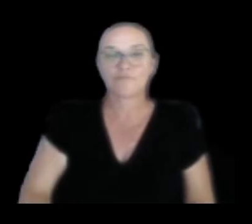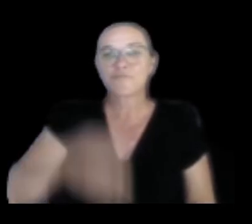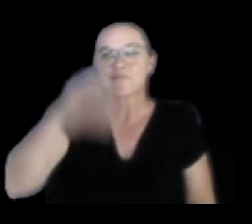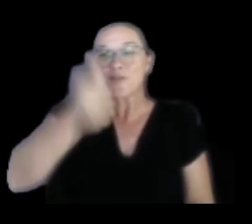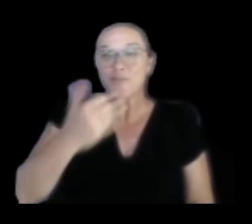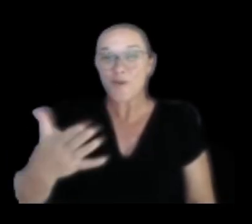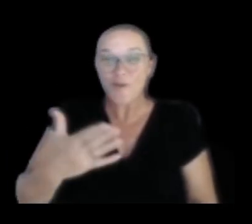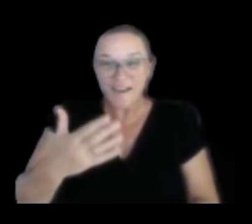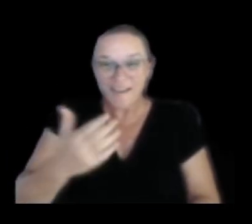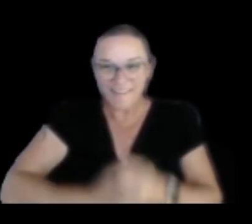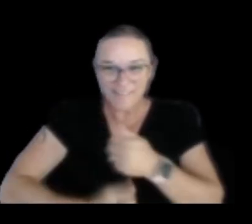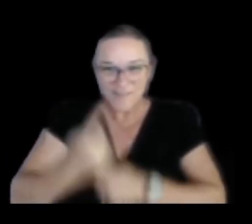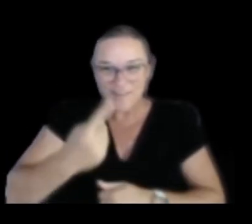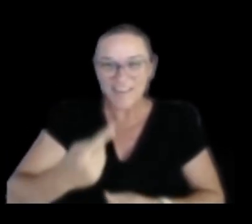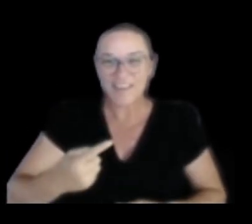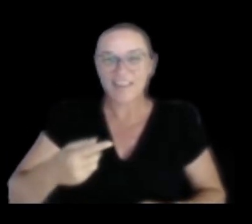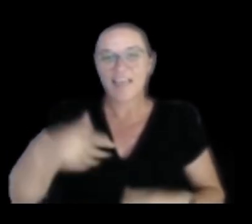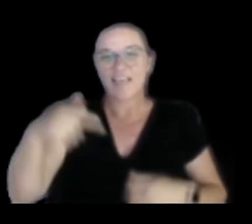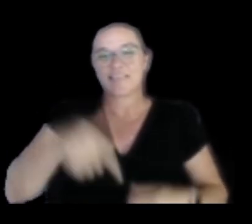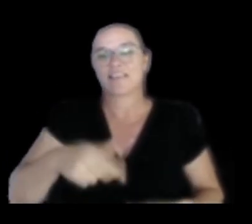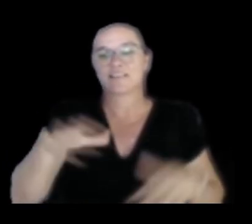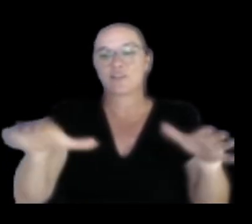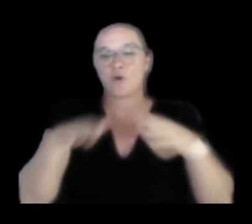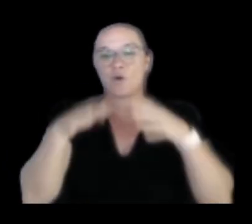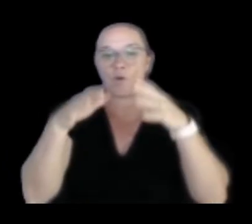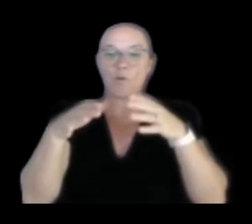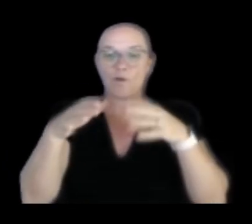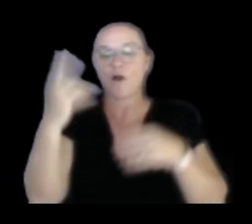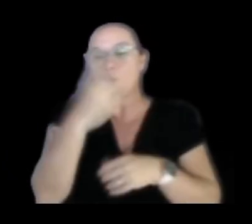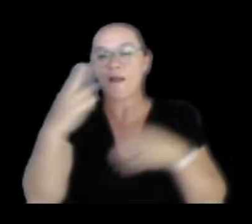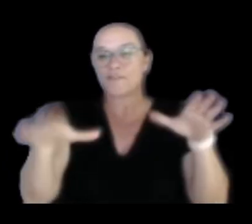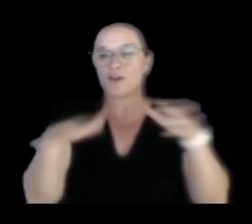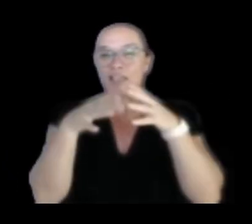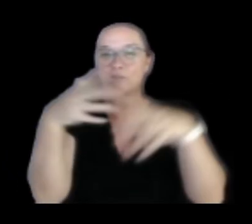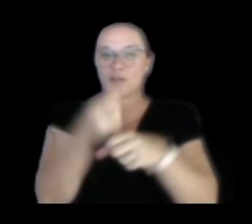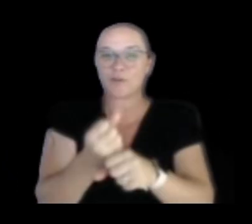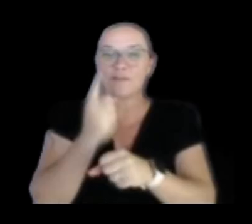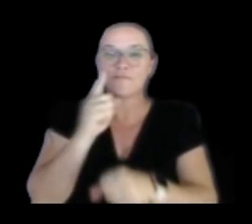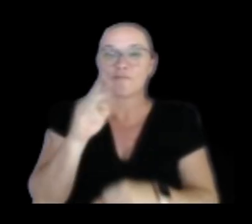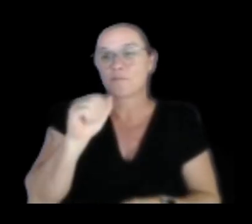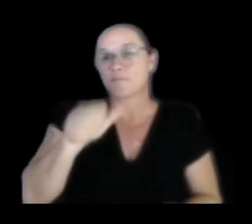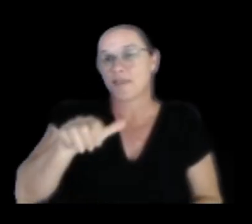Aloha everyone, this is our Hawaiian volcano summary for May 1st, 2025.